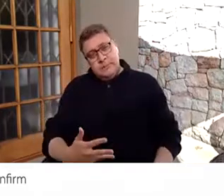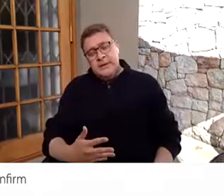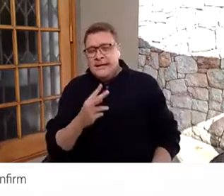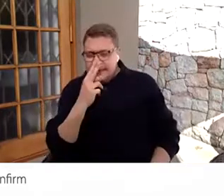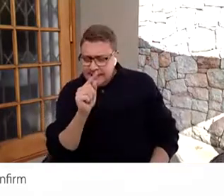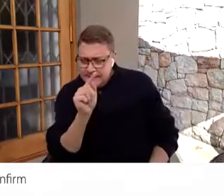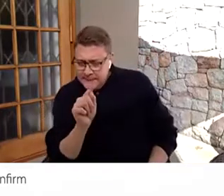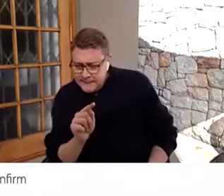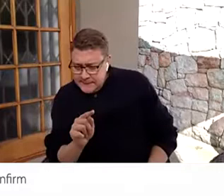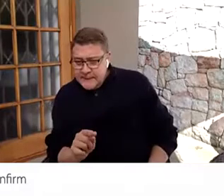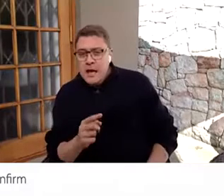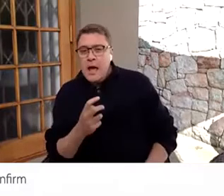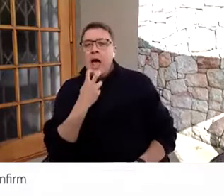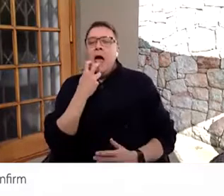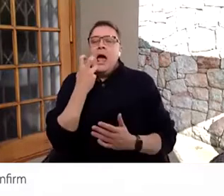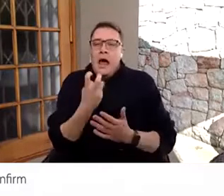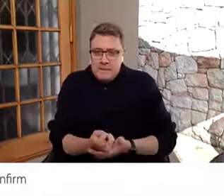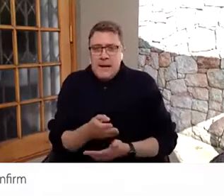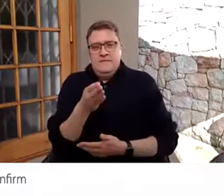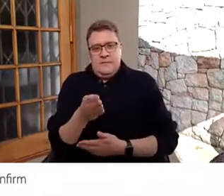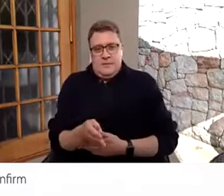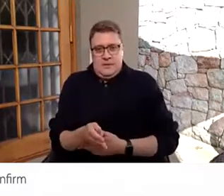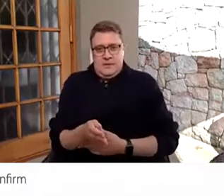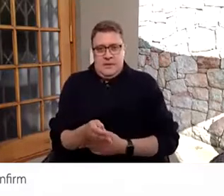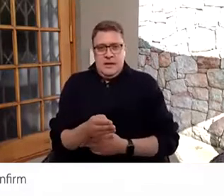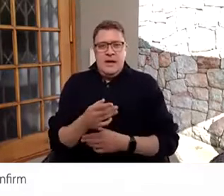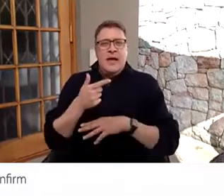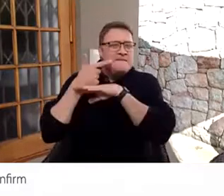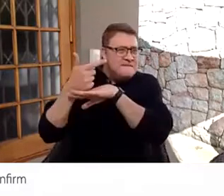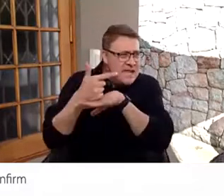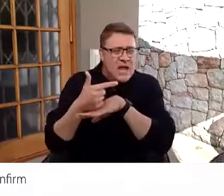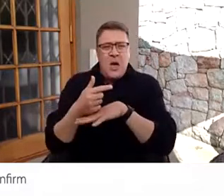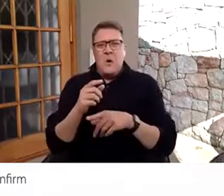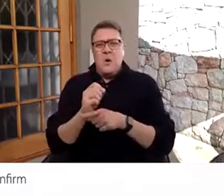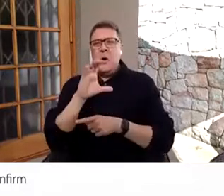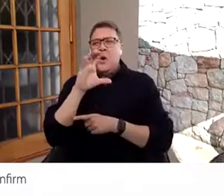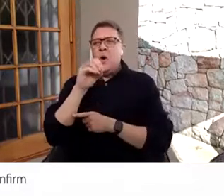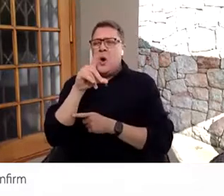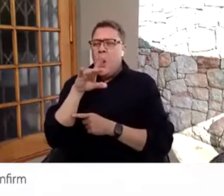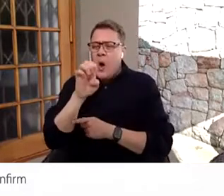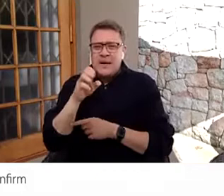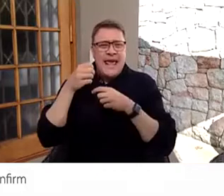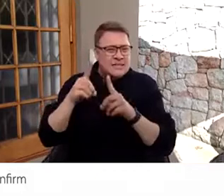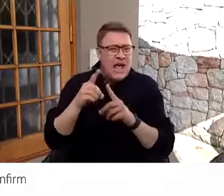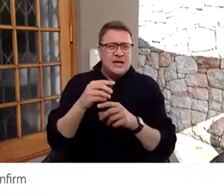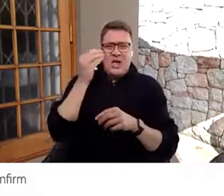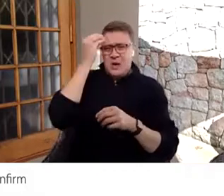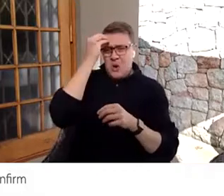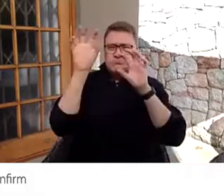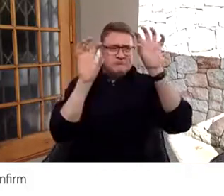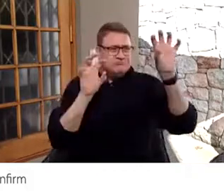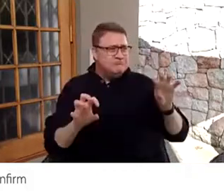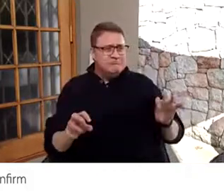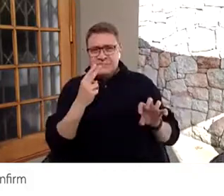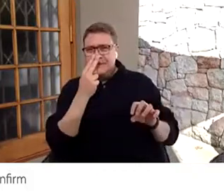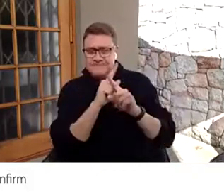other unbelievable sessions around video photography, coding and education, music, and so forth. And the coding